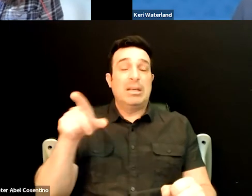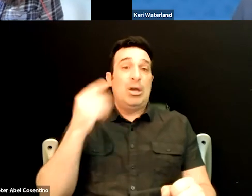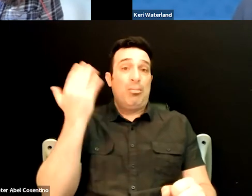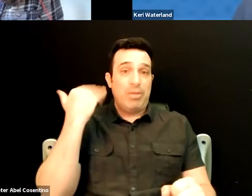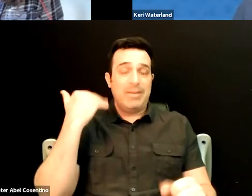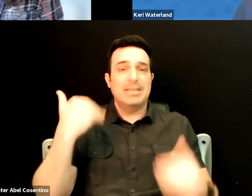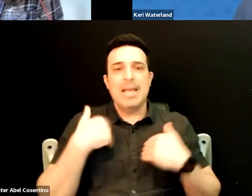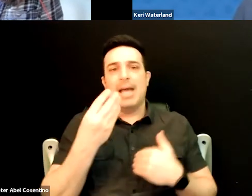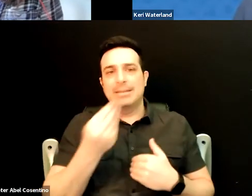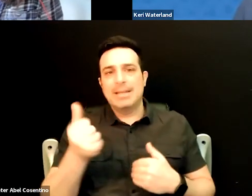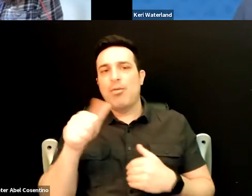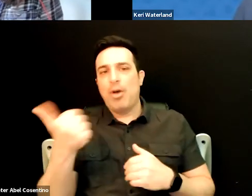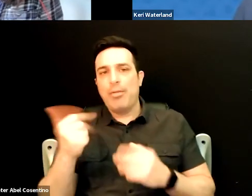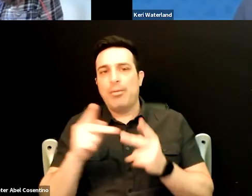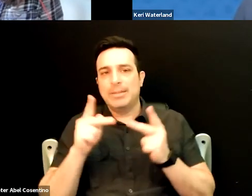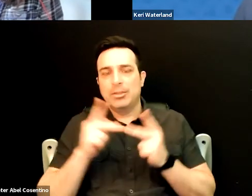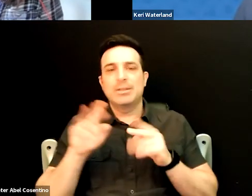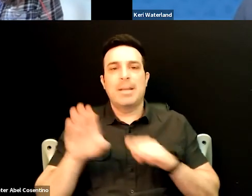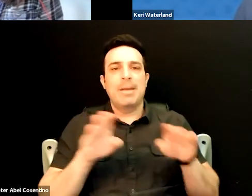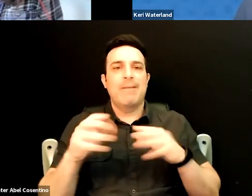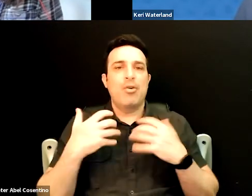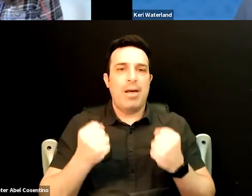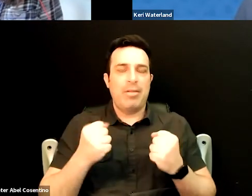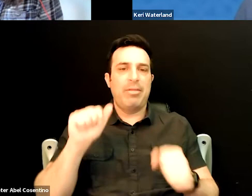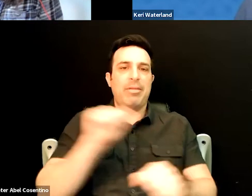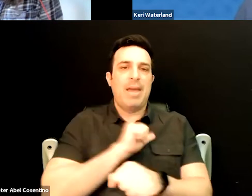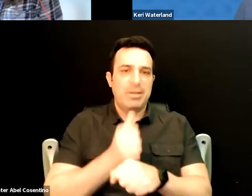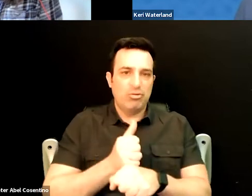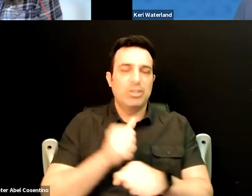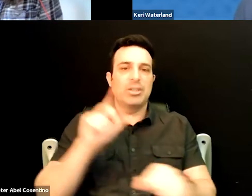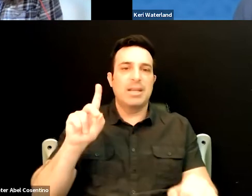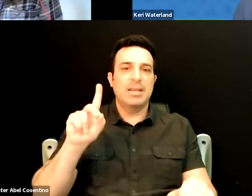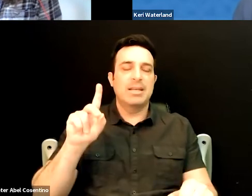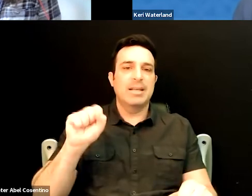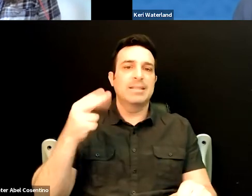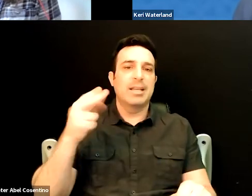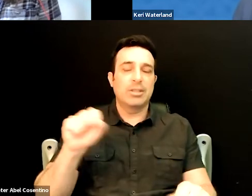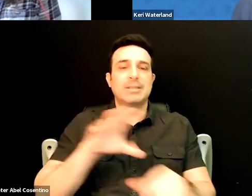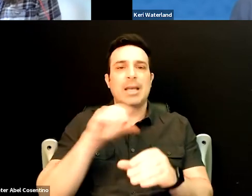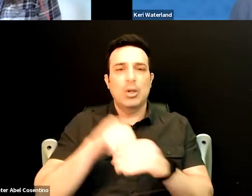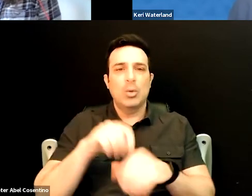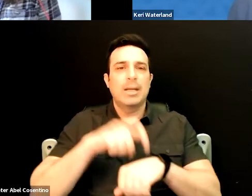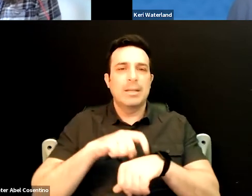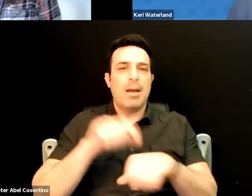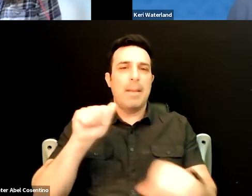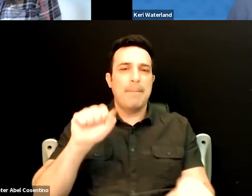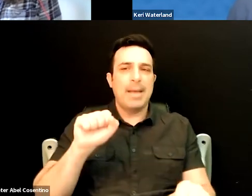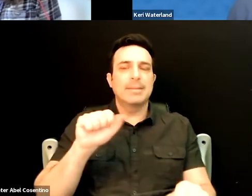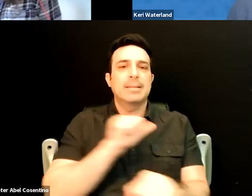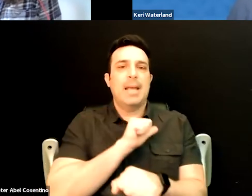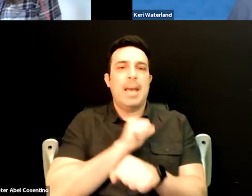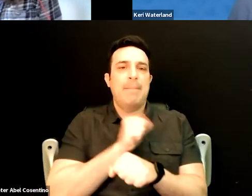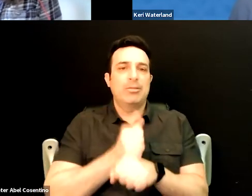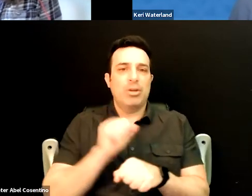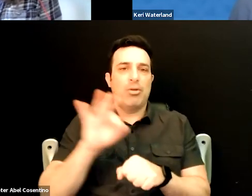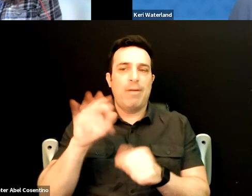had several other positions at Behavioral Health Administration at DSHS, including time as the administrator of their